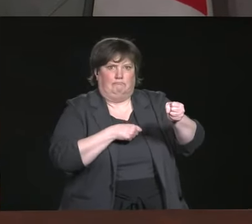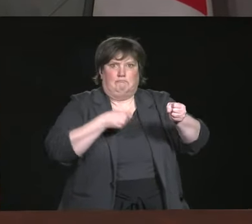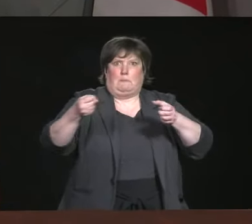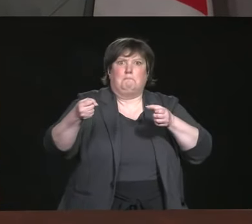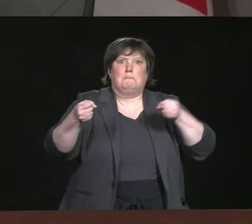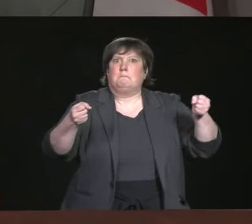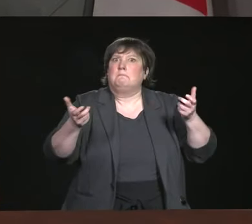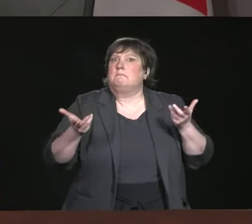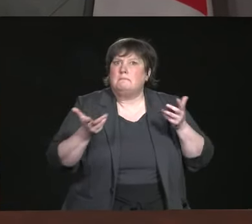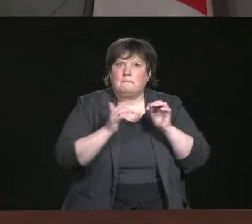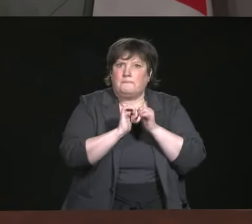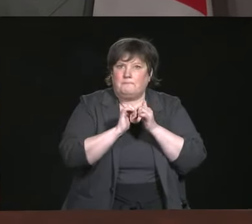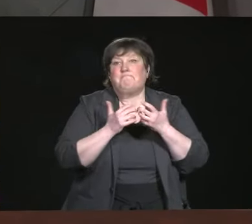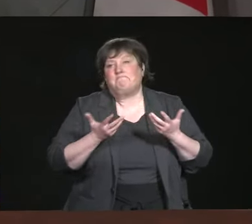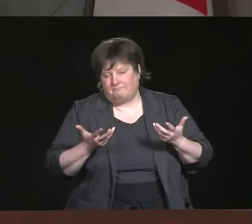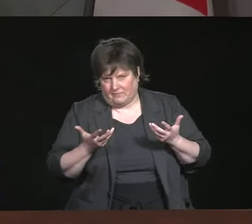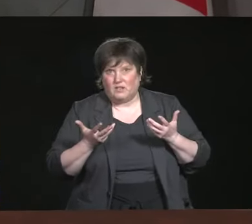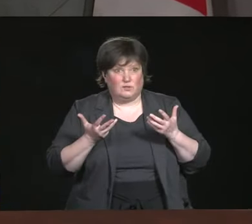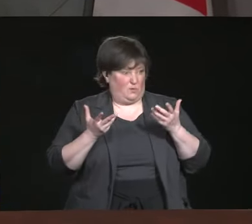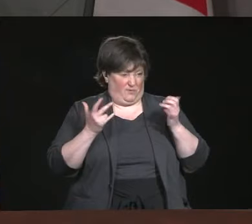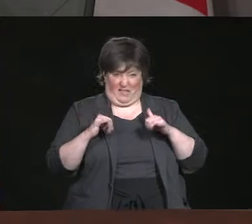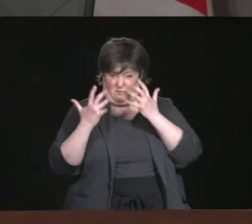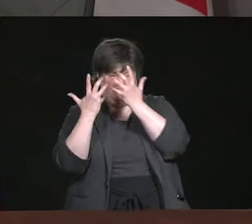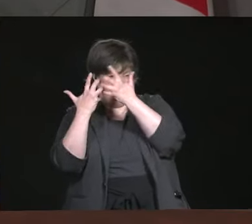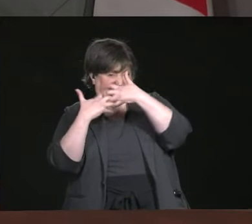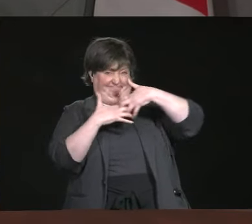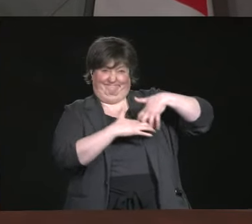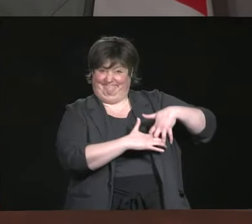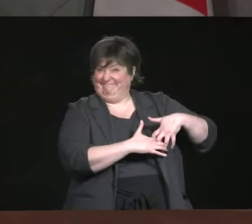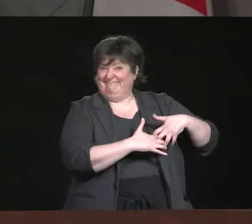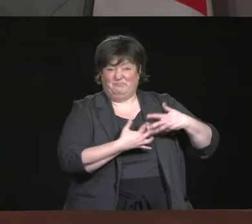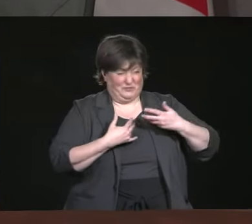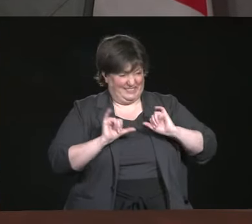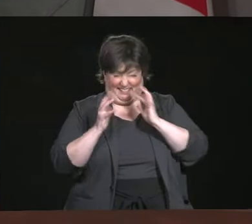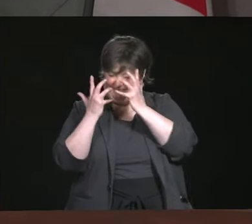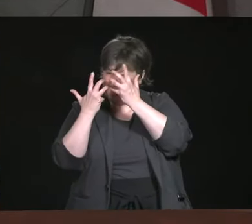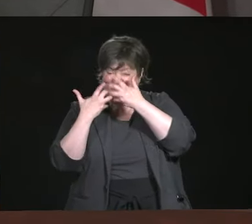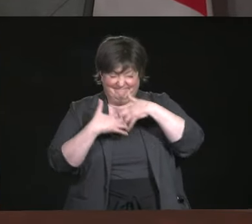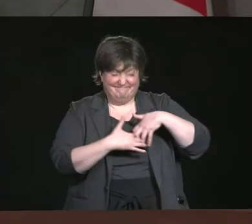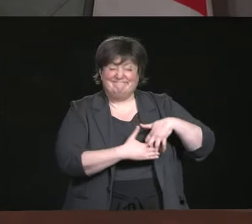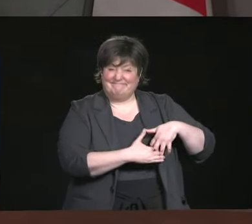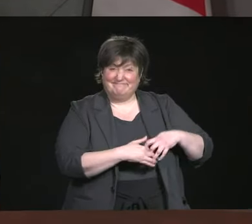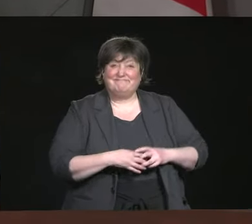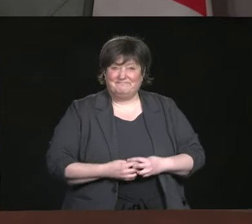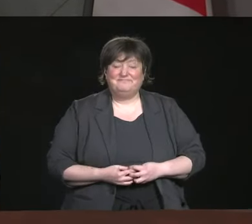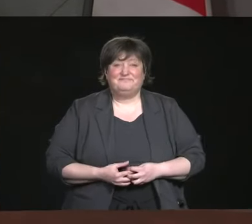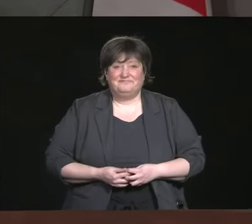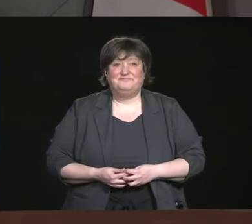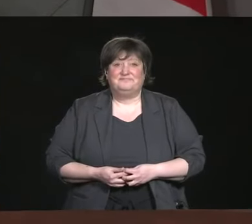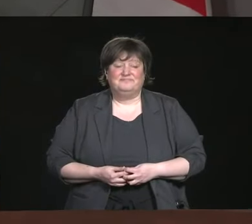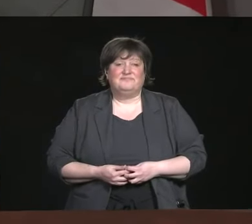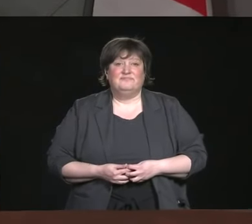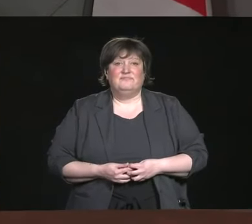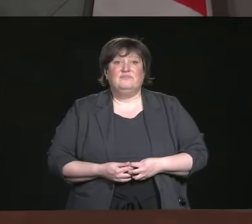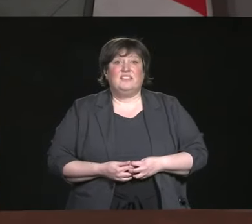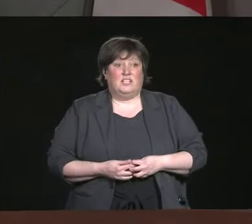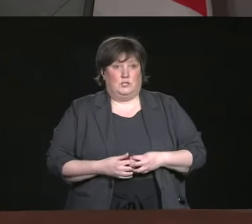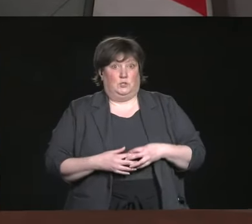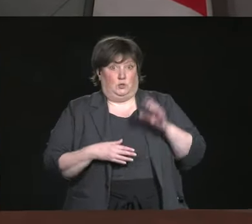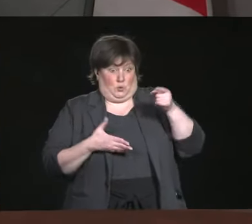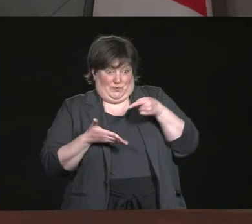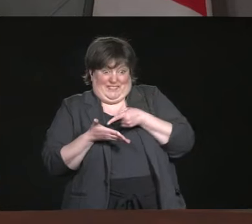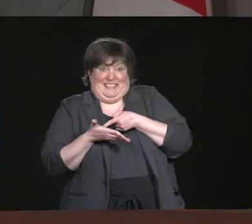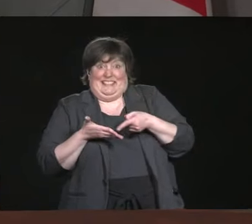is happening right now. And so I think that's why I say this week, again, double down and